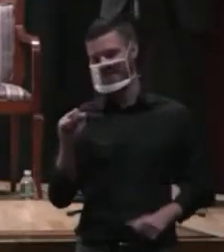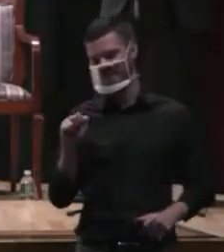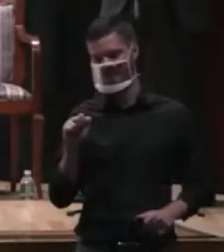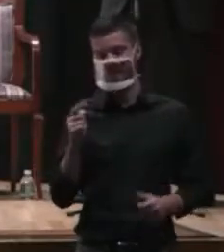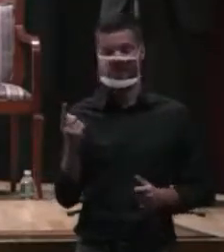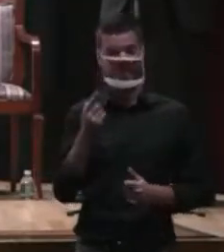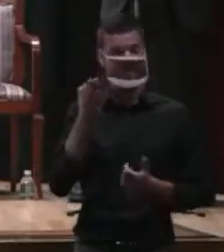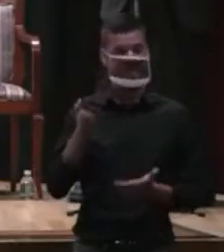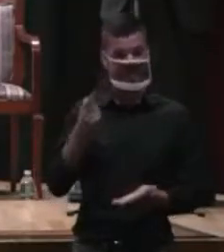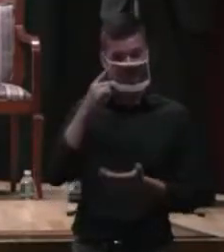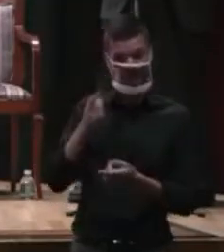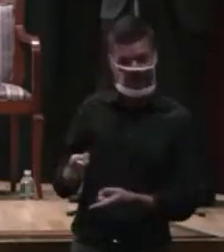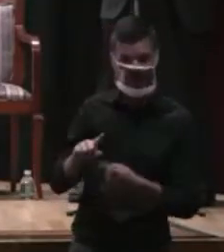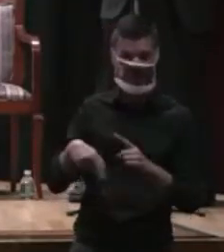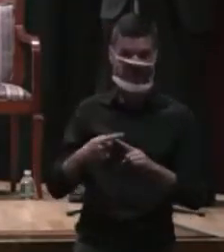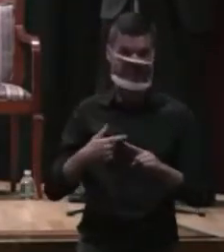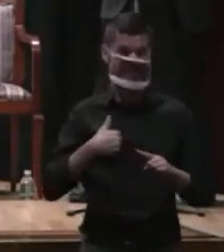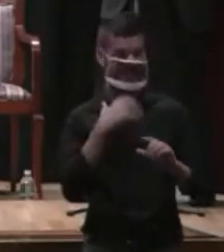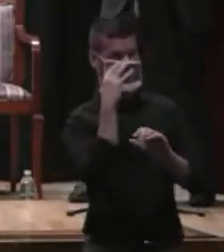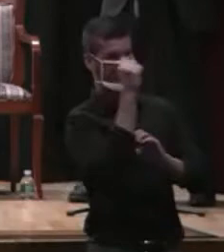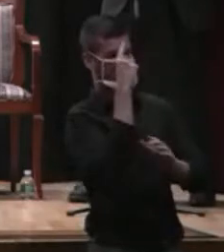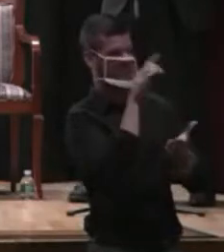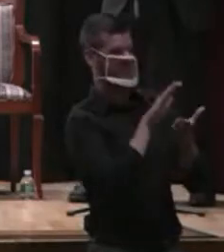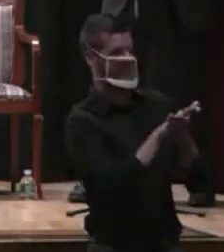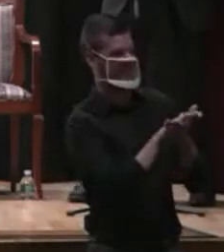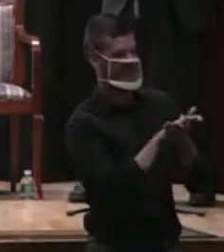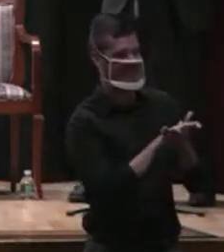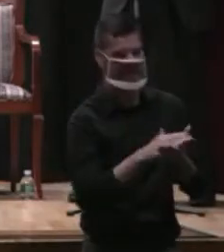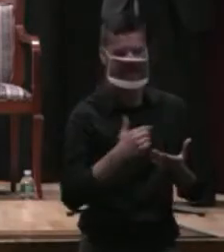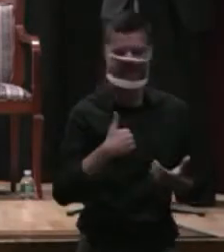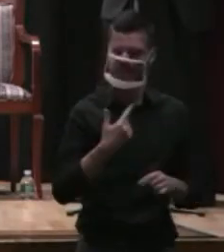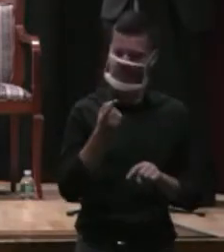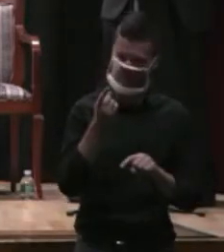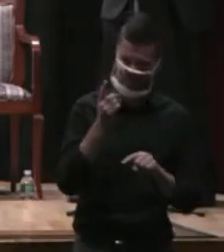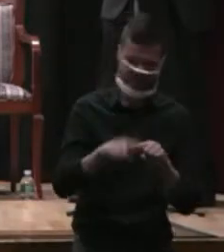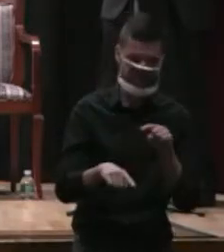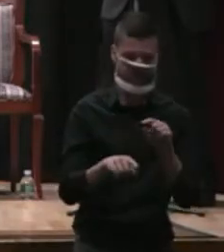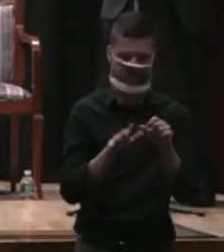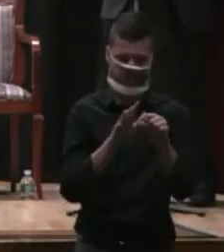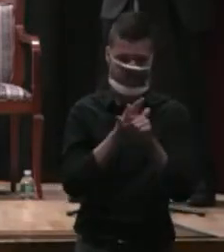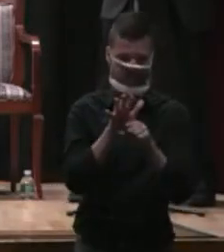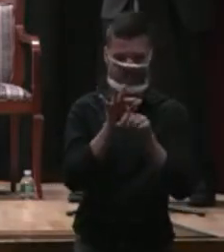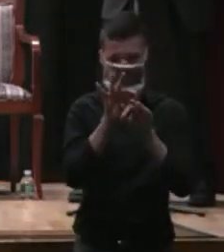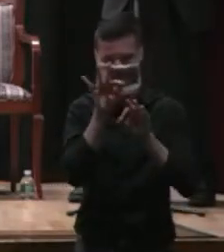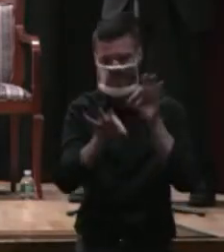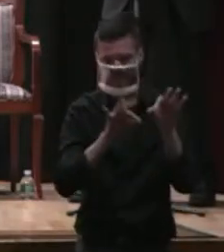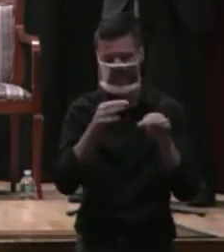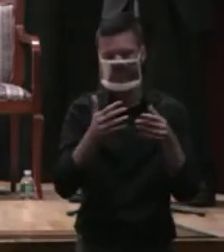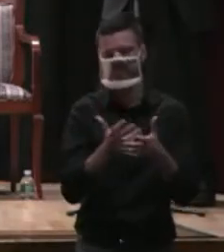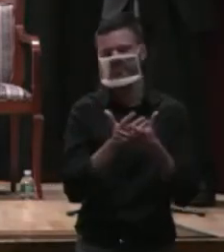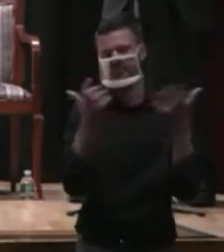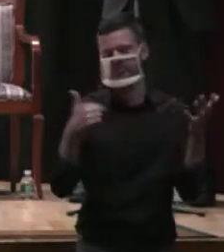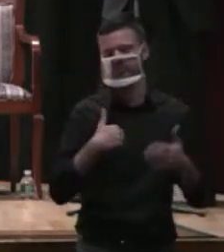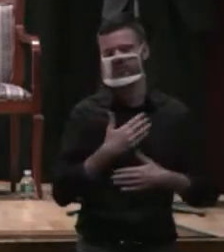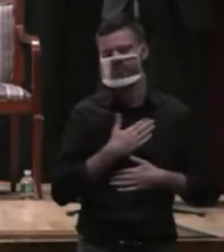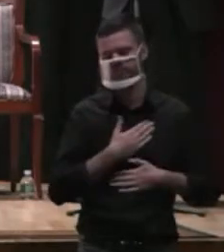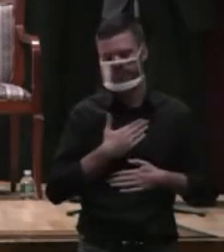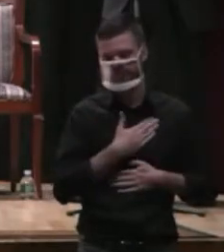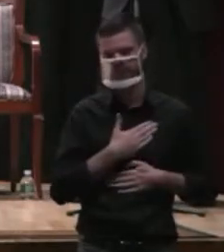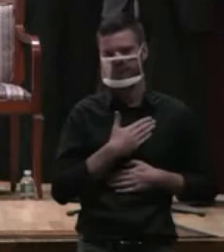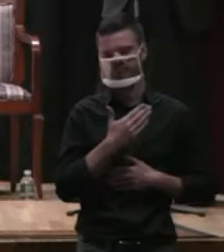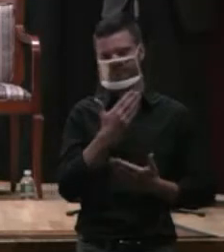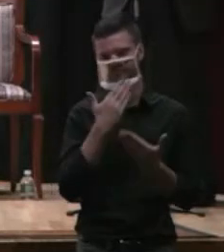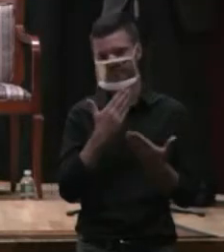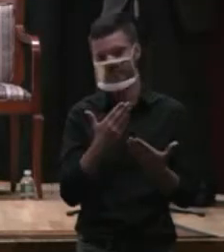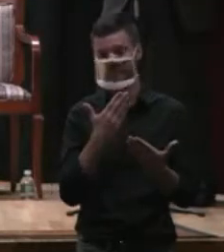her, always when I was away for school. I will never find enough words to explain how much I appreciate you. I'd like to say